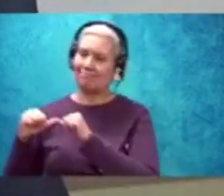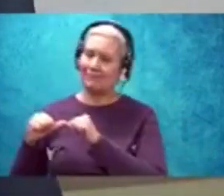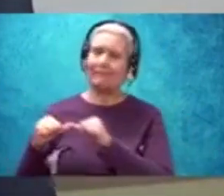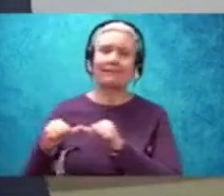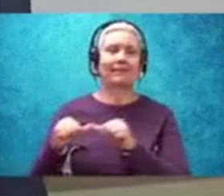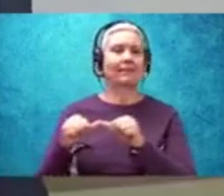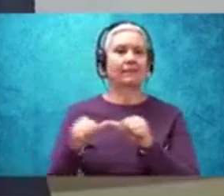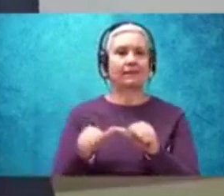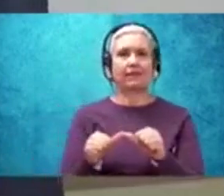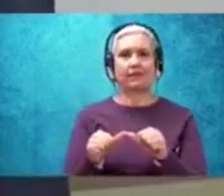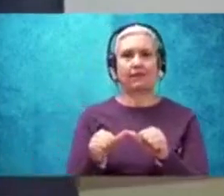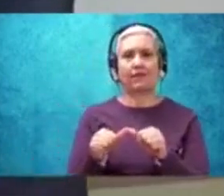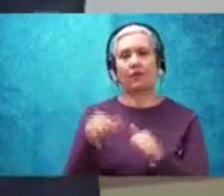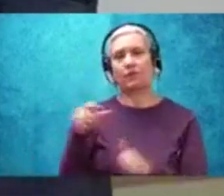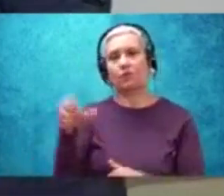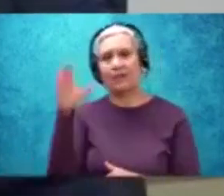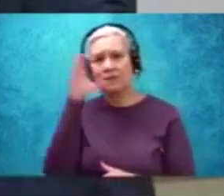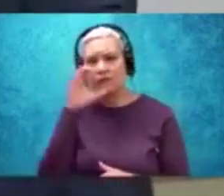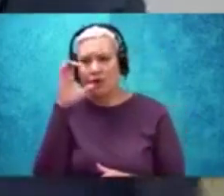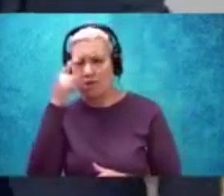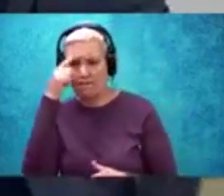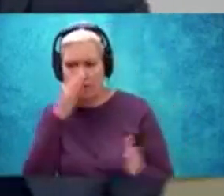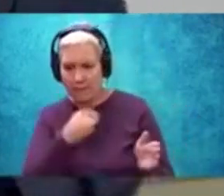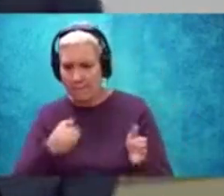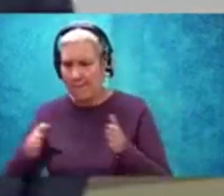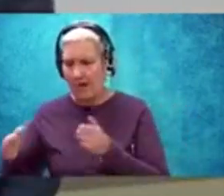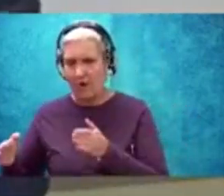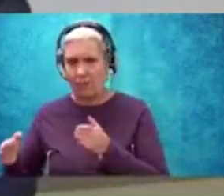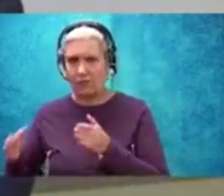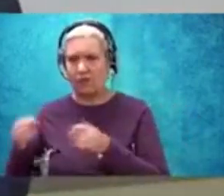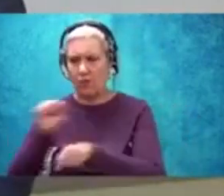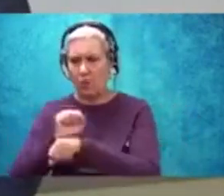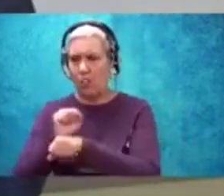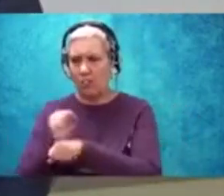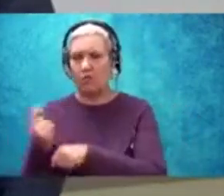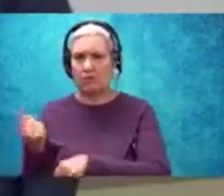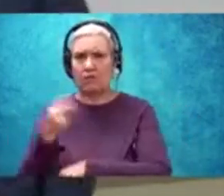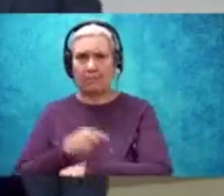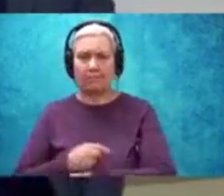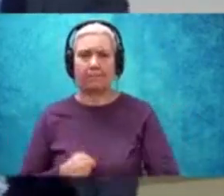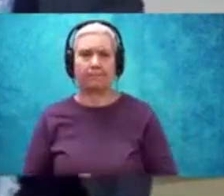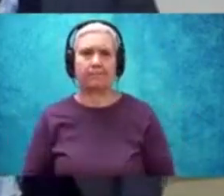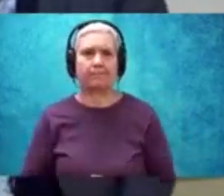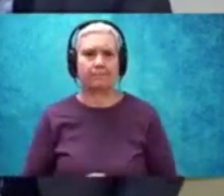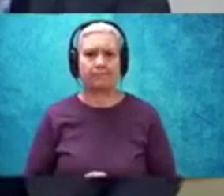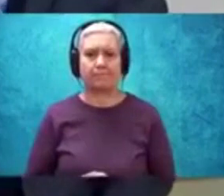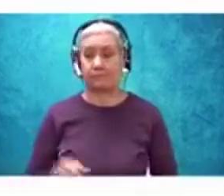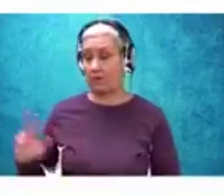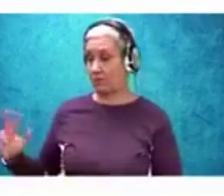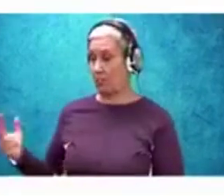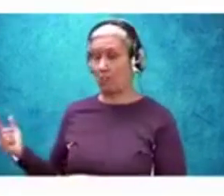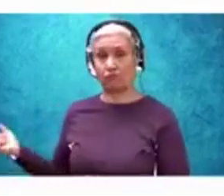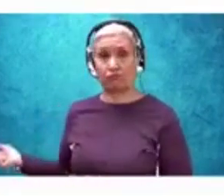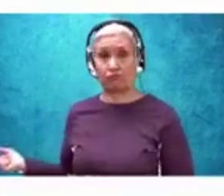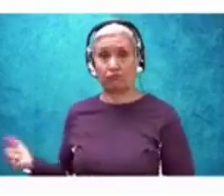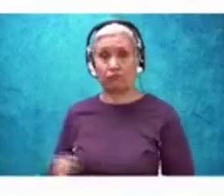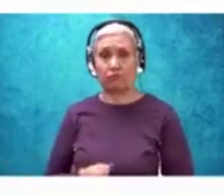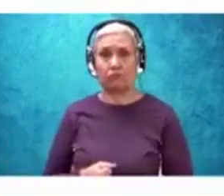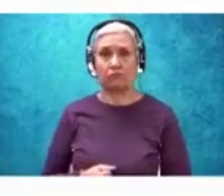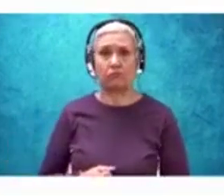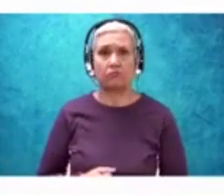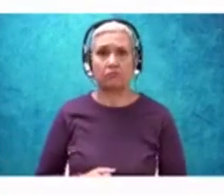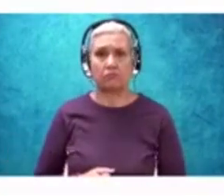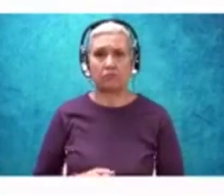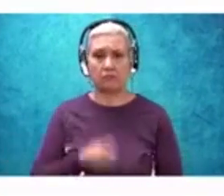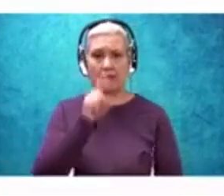come up as we look for patterns across the work that we do today. In the third expression, we've got on the left-hand